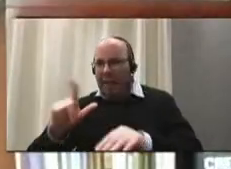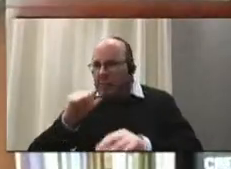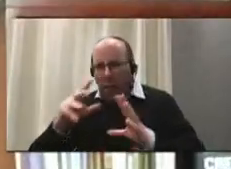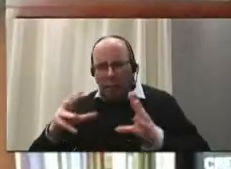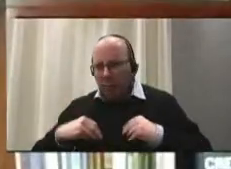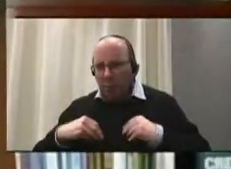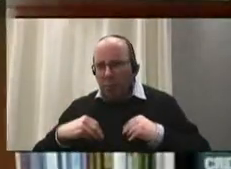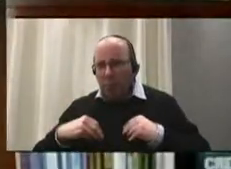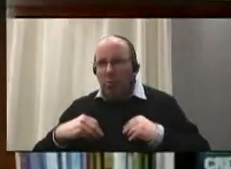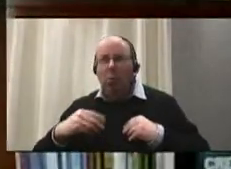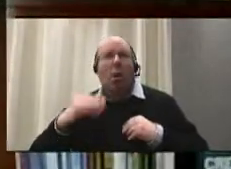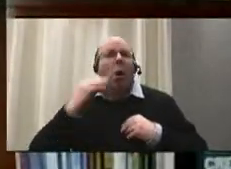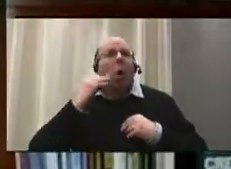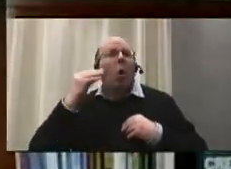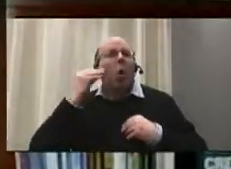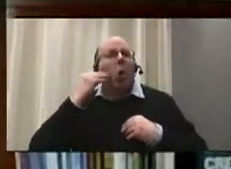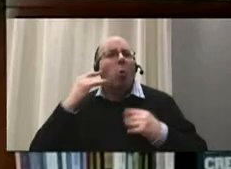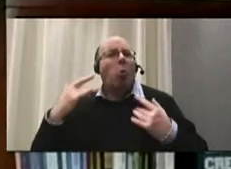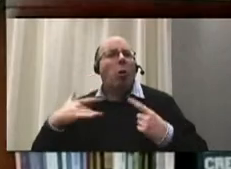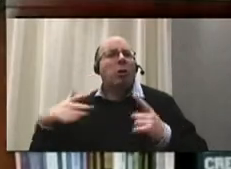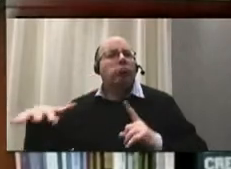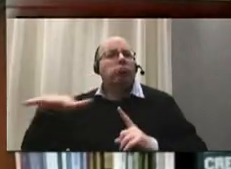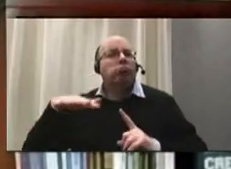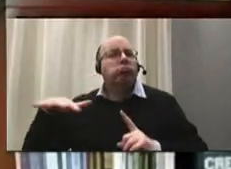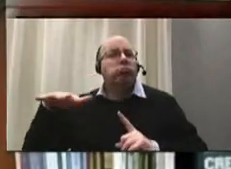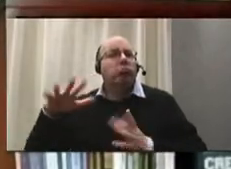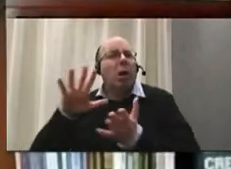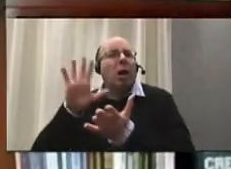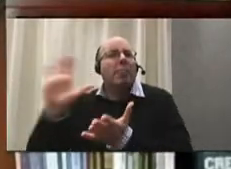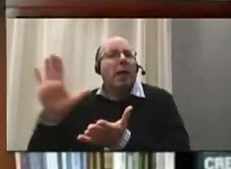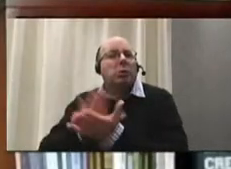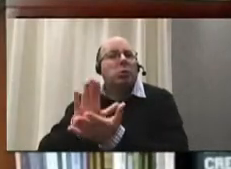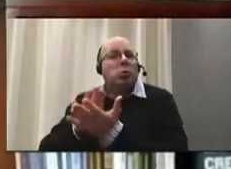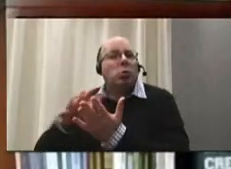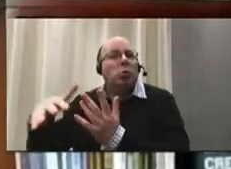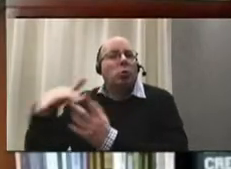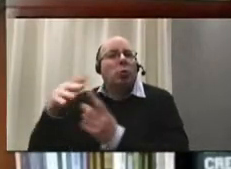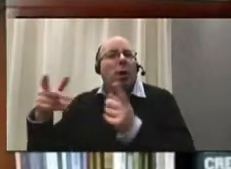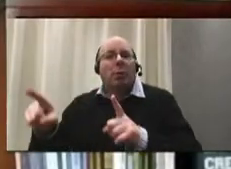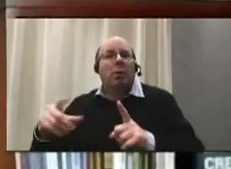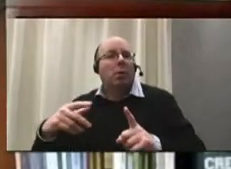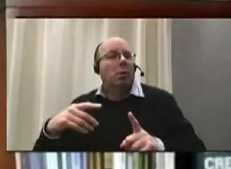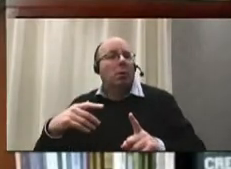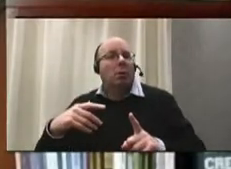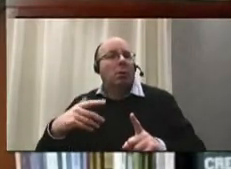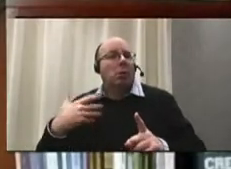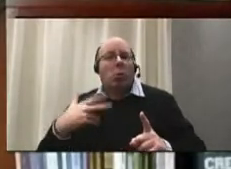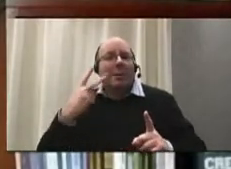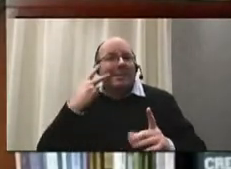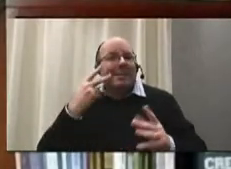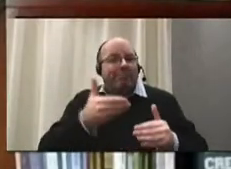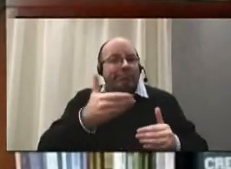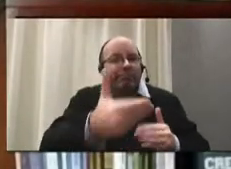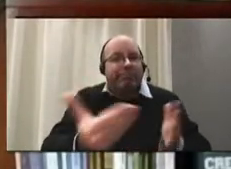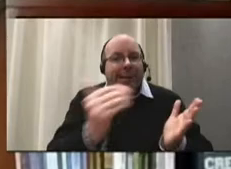school to make sure we don't continue to relive these types of circumstances? Because everything